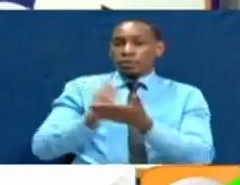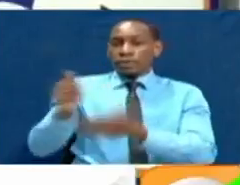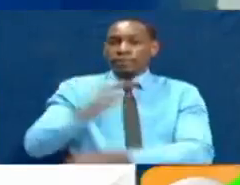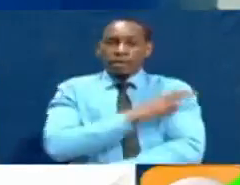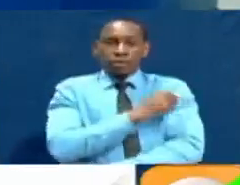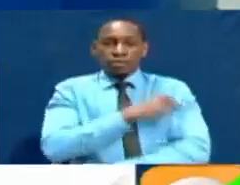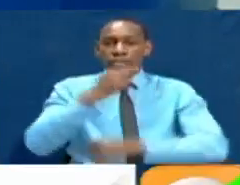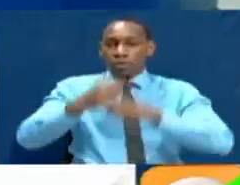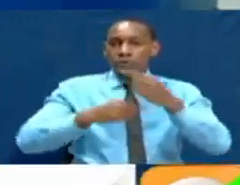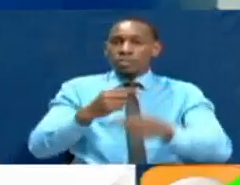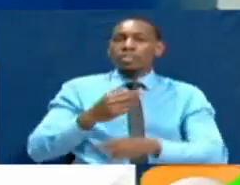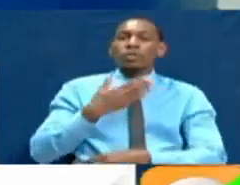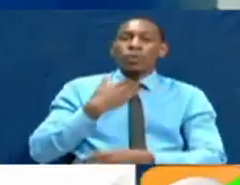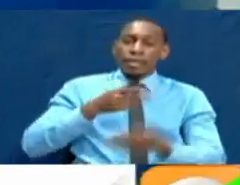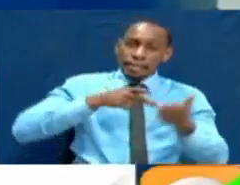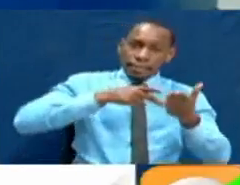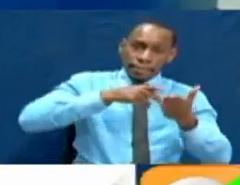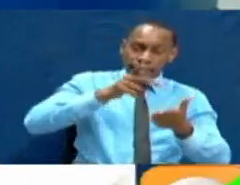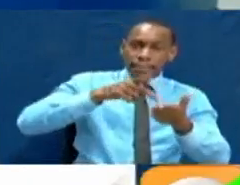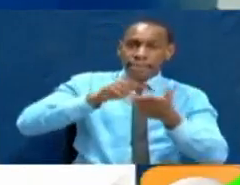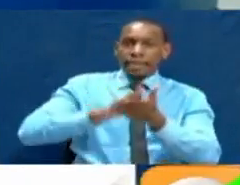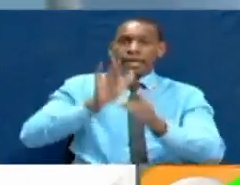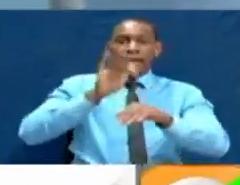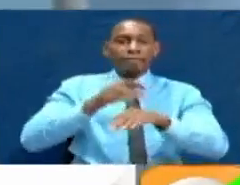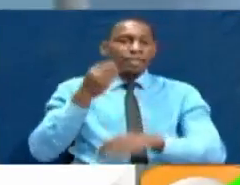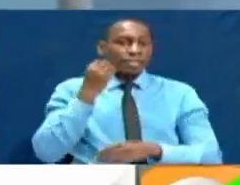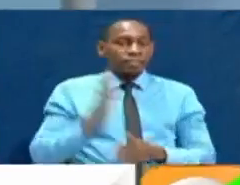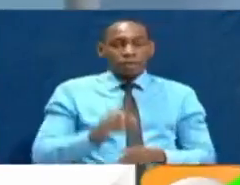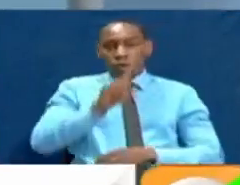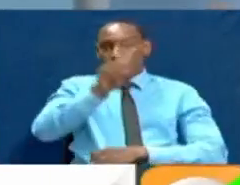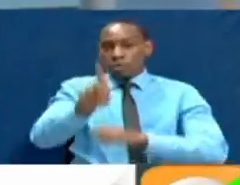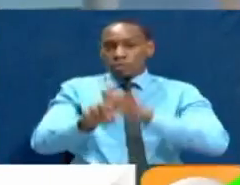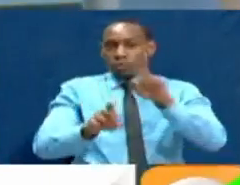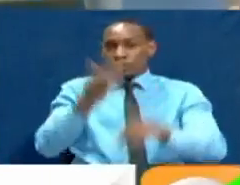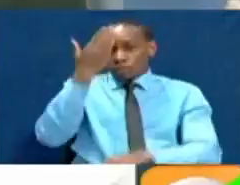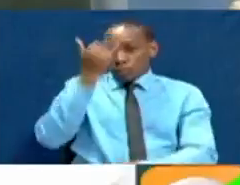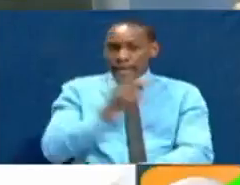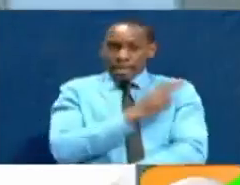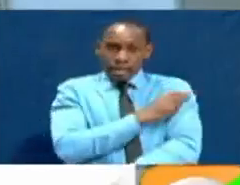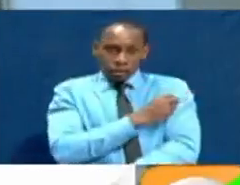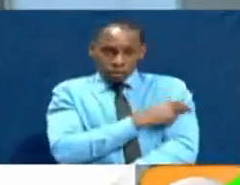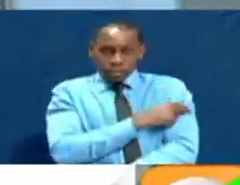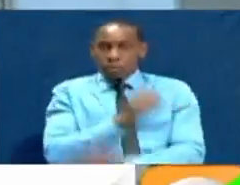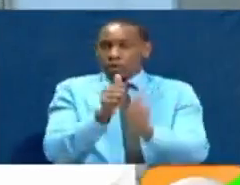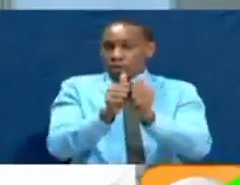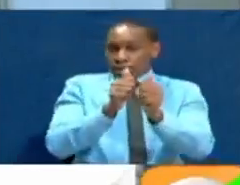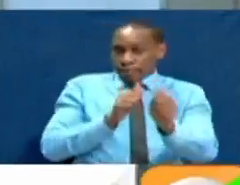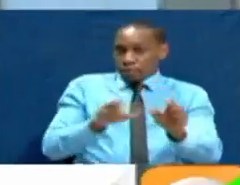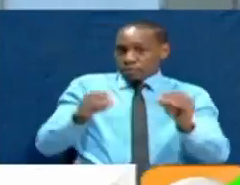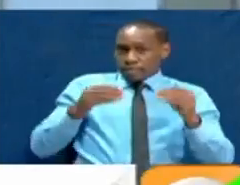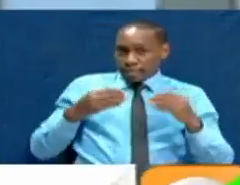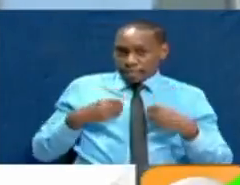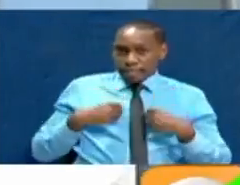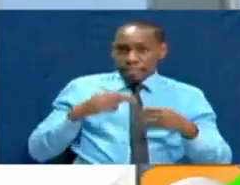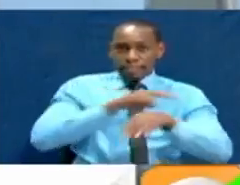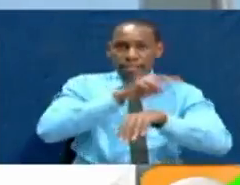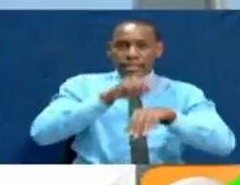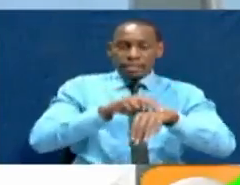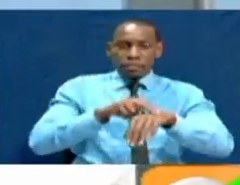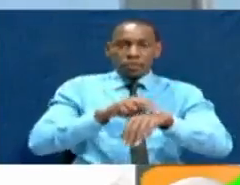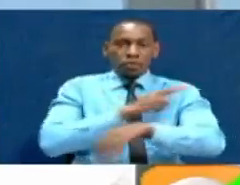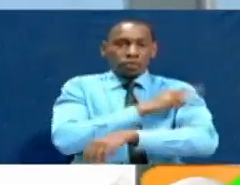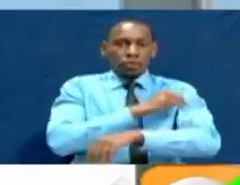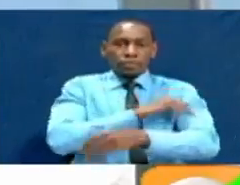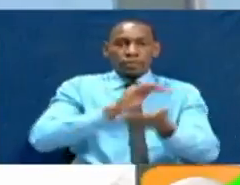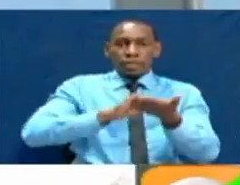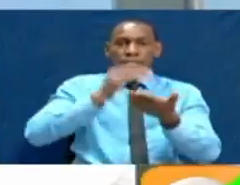Hospital continues to demand their dues, the affected patients are questioning why the facility has refused to accept the National Hospital